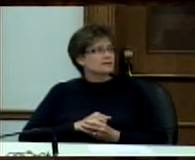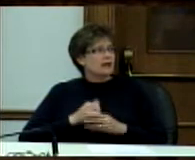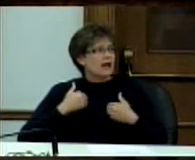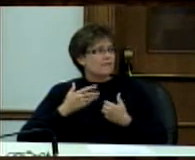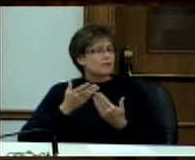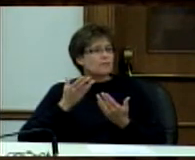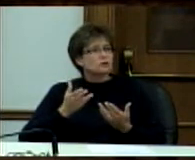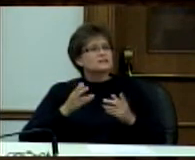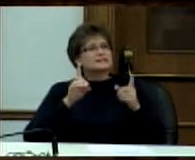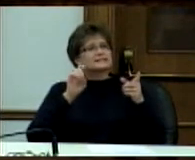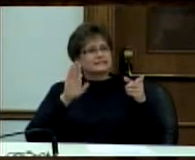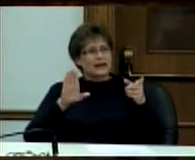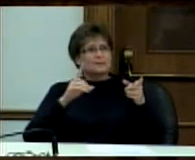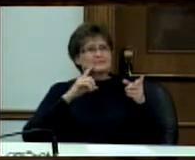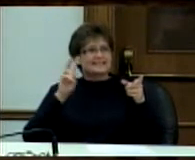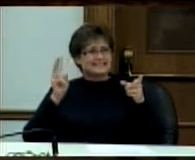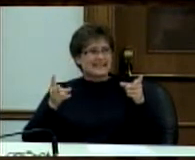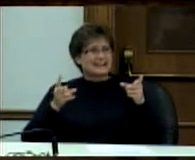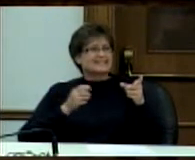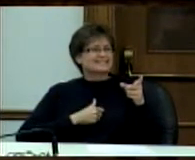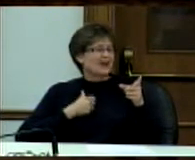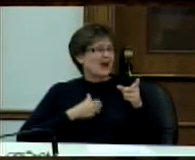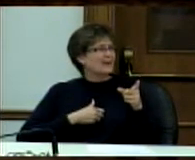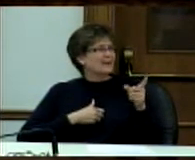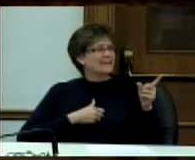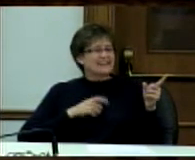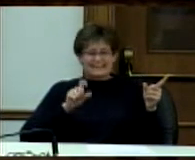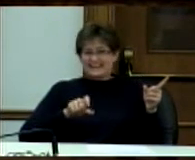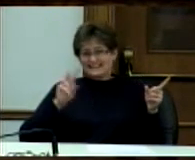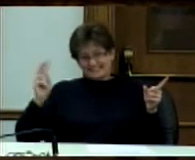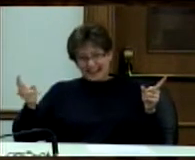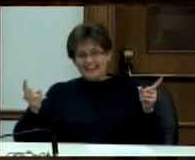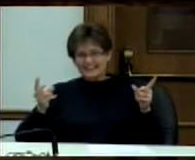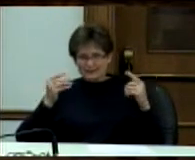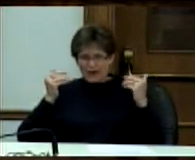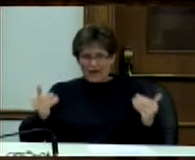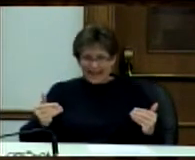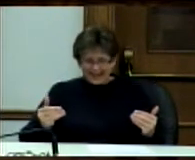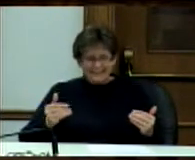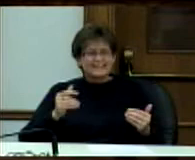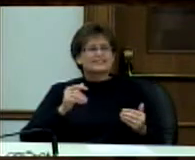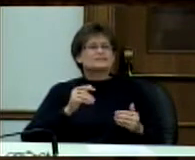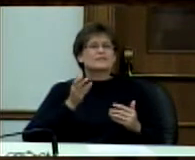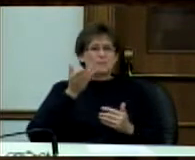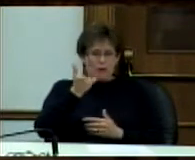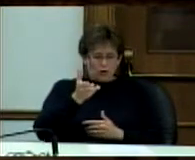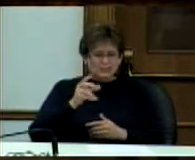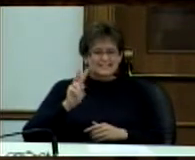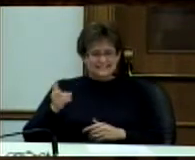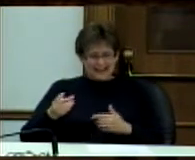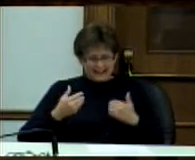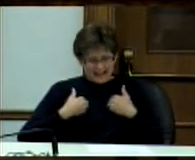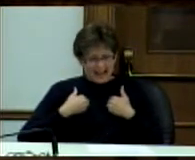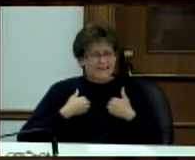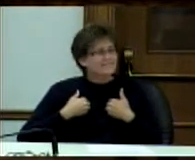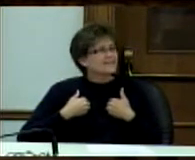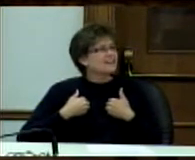We have a motion. I didn't hear a second. Sorry. Got ahead of myself. We have a motion and a second to approve